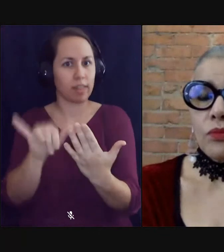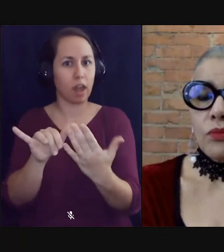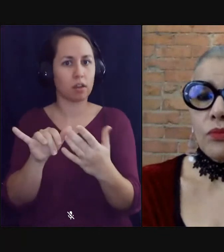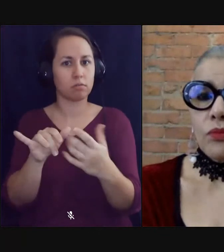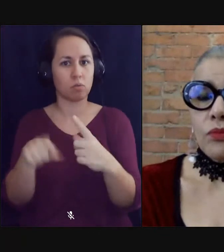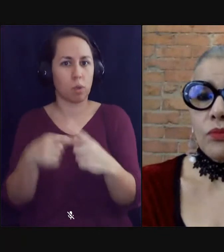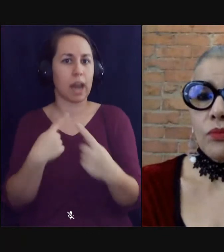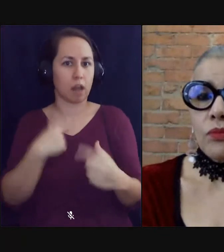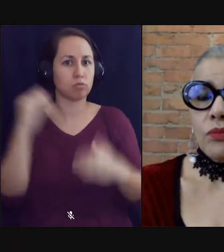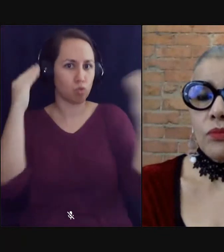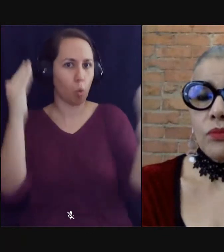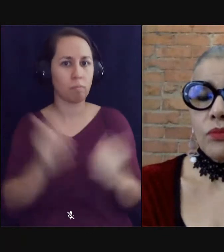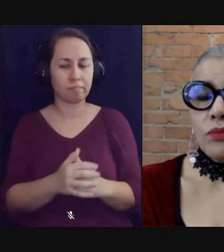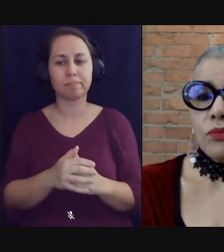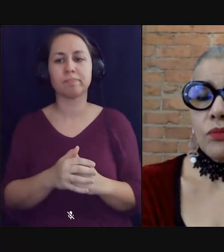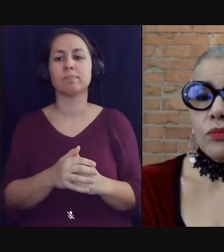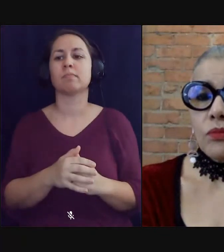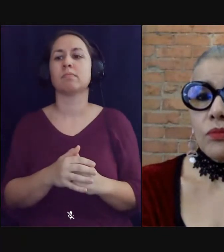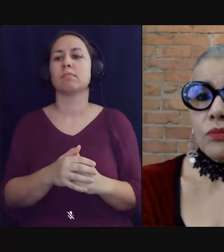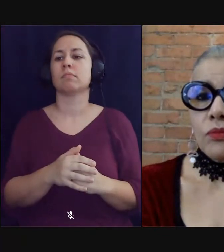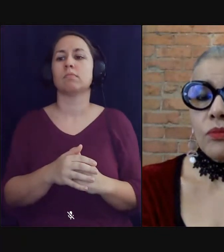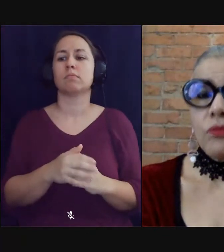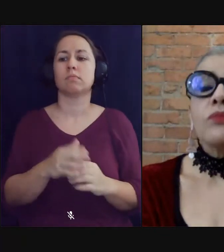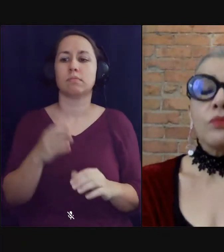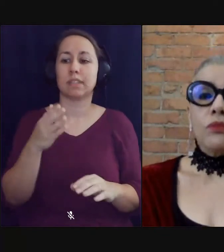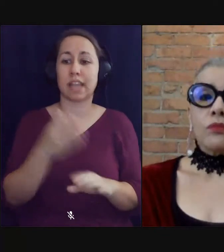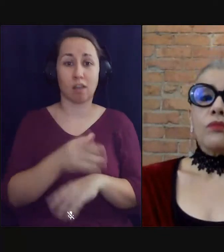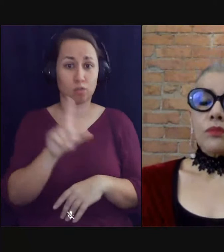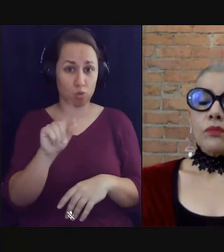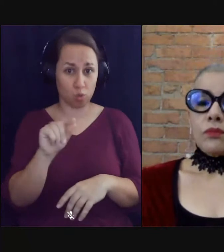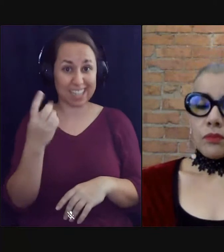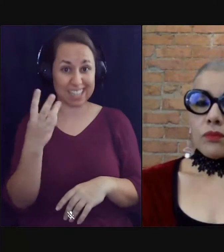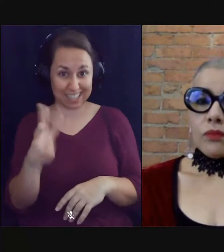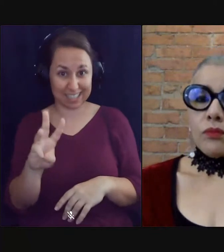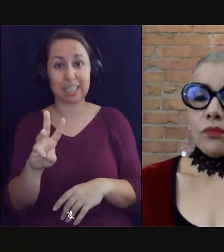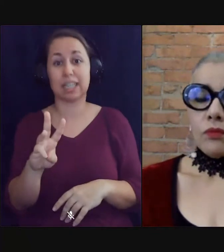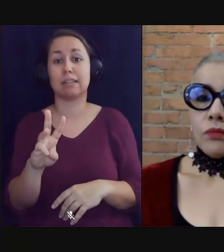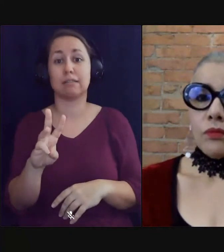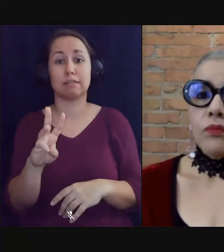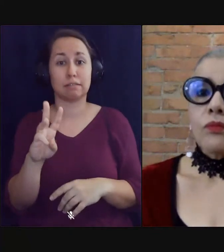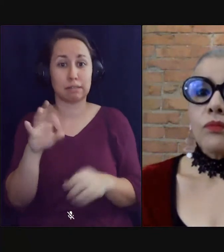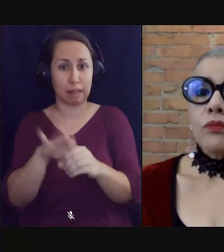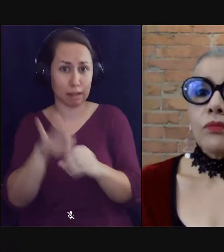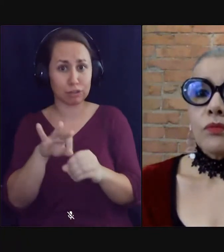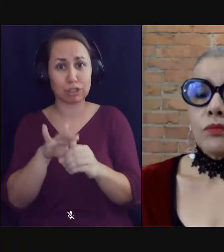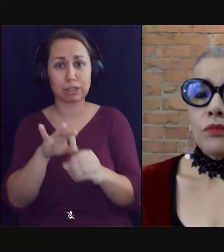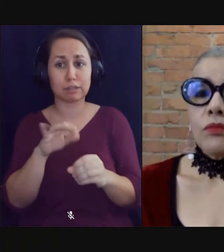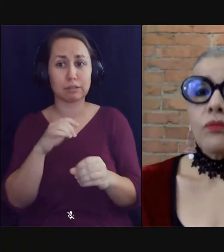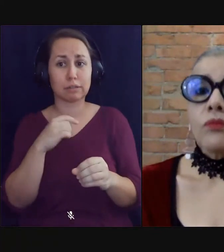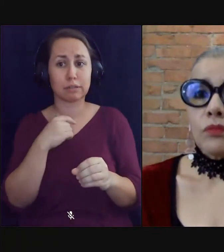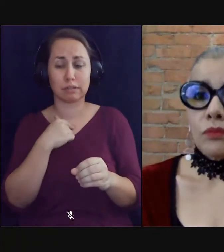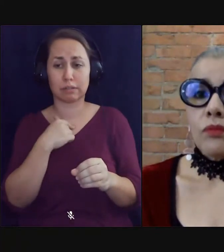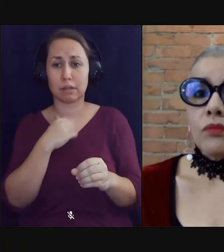in the years leading up to and following the 2016 election, my encounters with